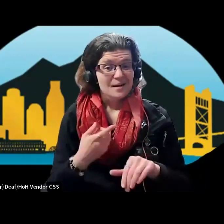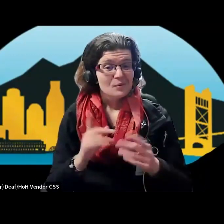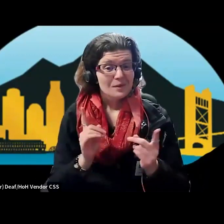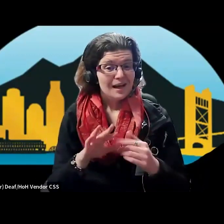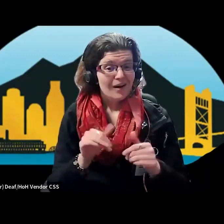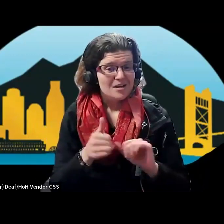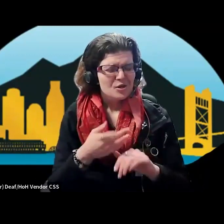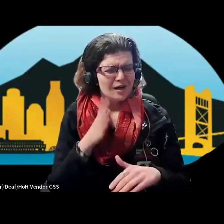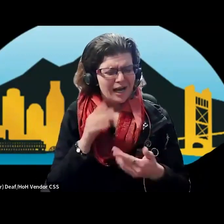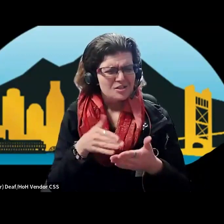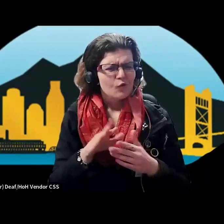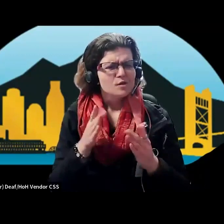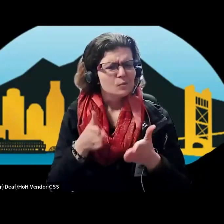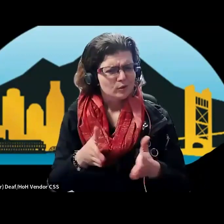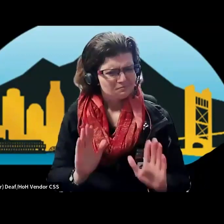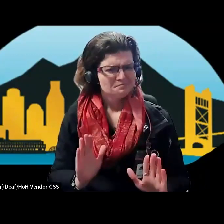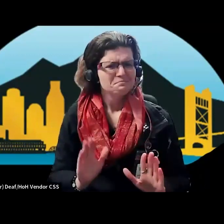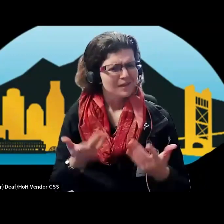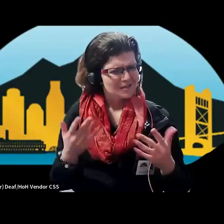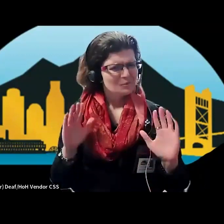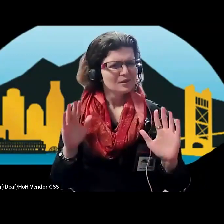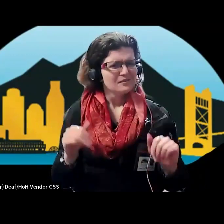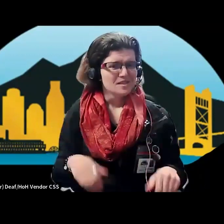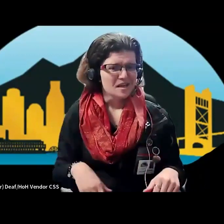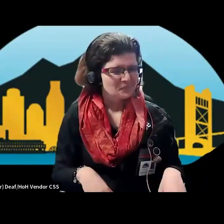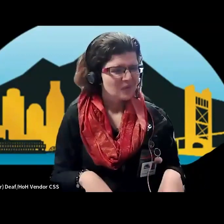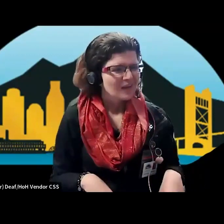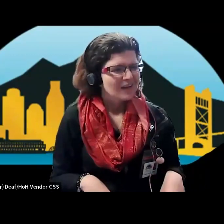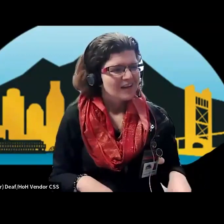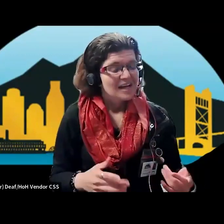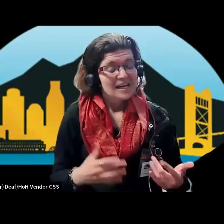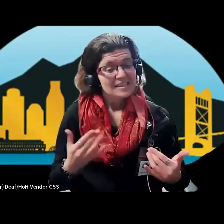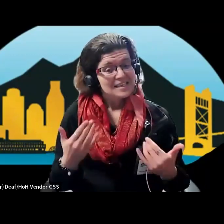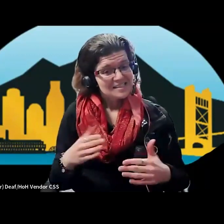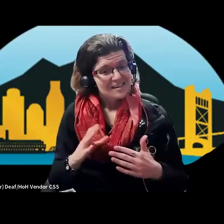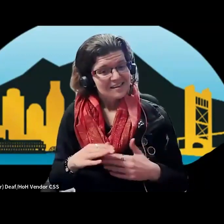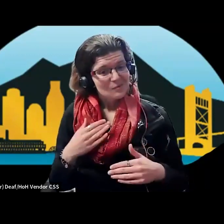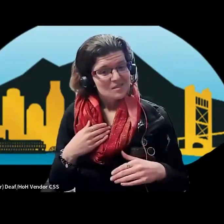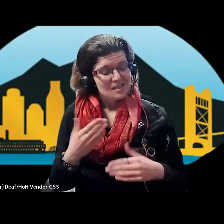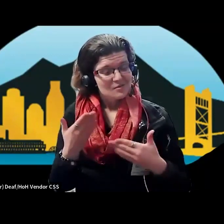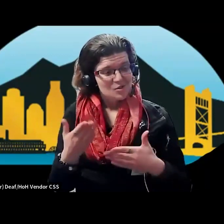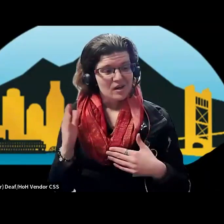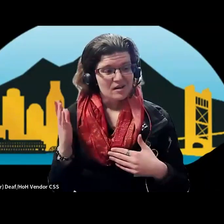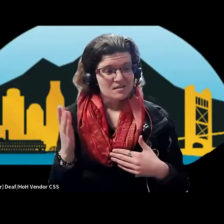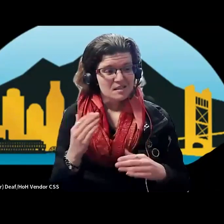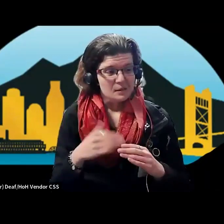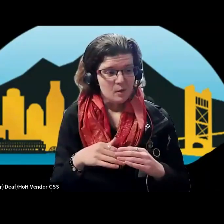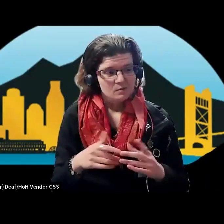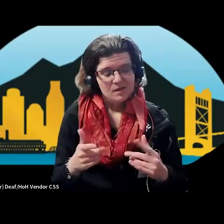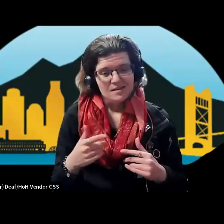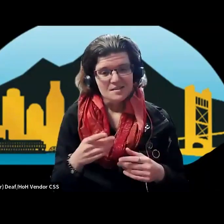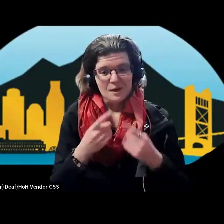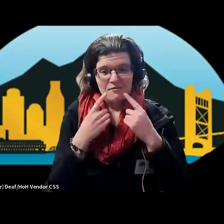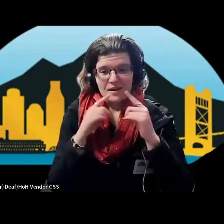And the next time we meet, I'll ask you how to ask for someone. But that's where we're going to leave it today. And the next thing that was given to you guys in